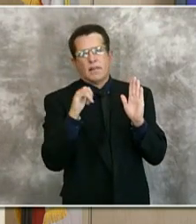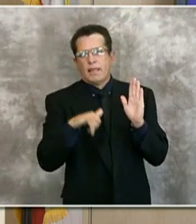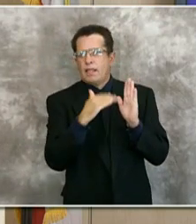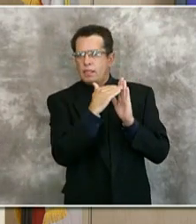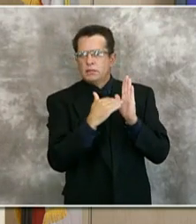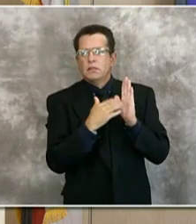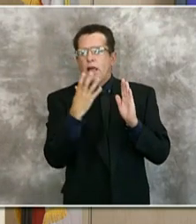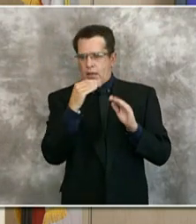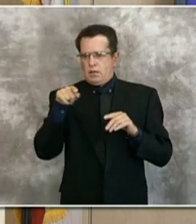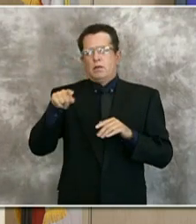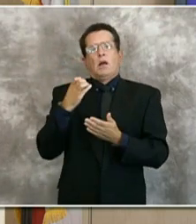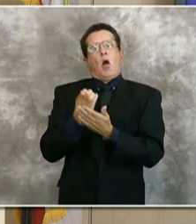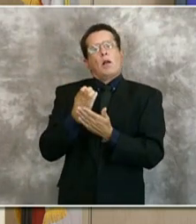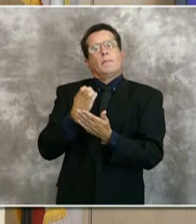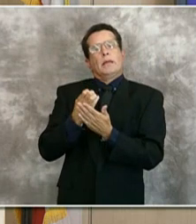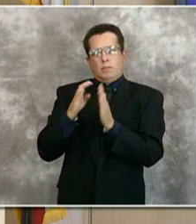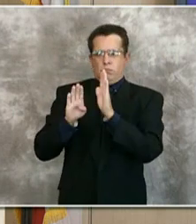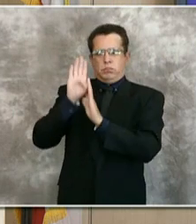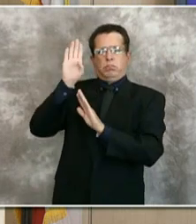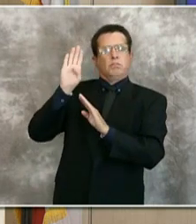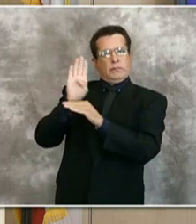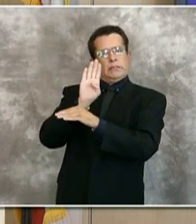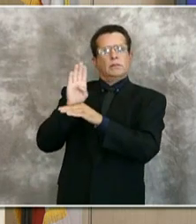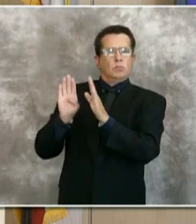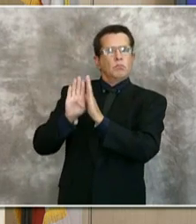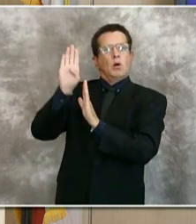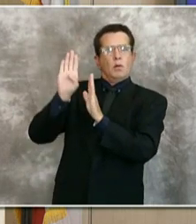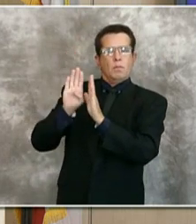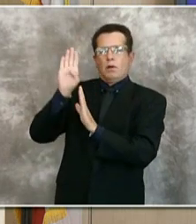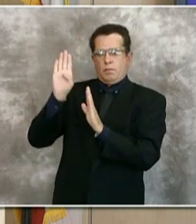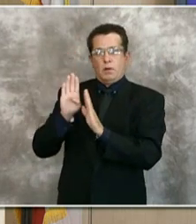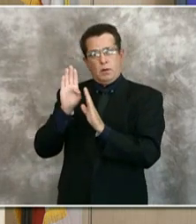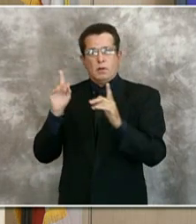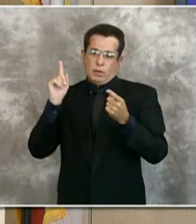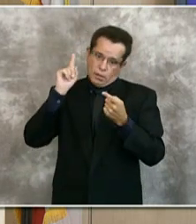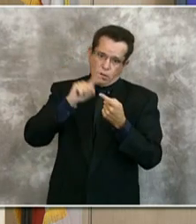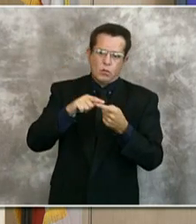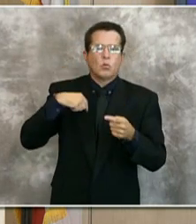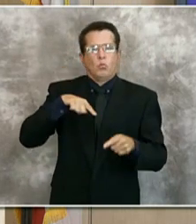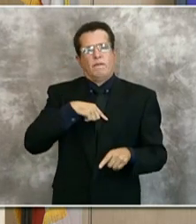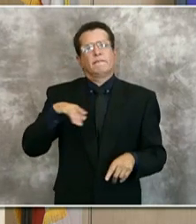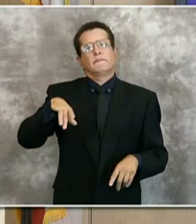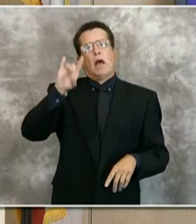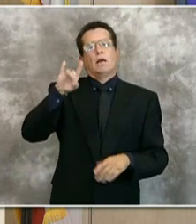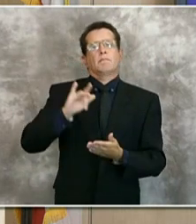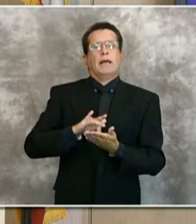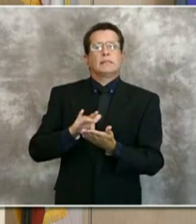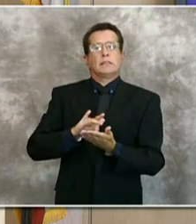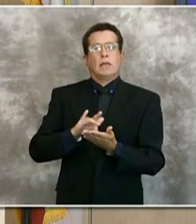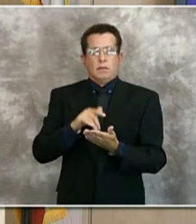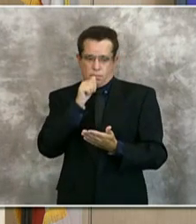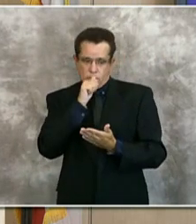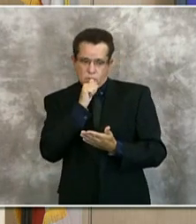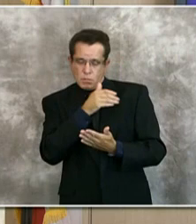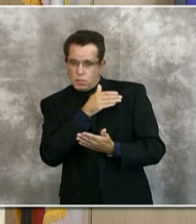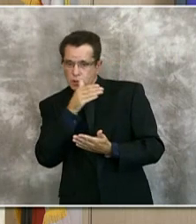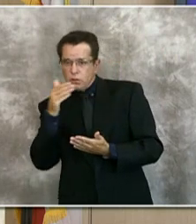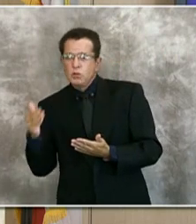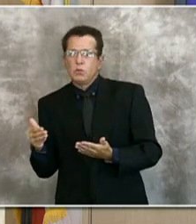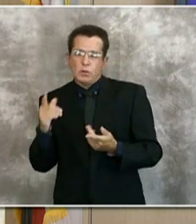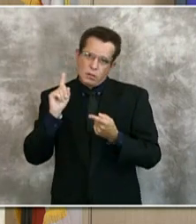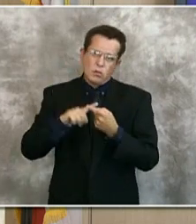of our economy up and running as possible while we await a vaccine or therapeutic treatment to truly turn the corner on